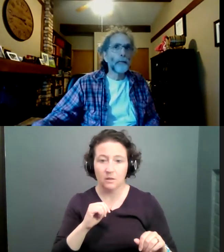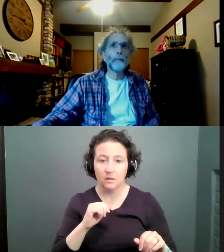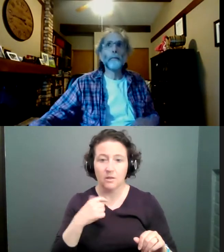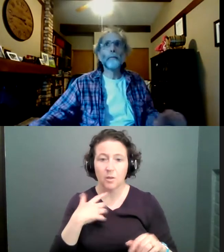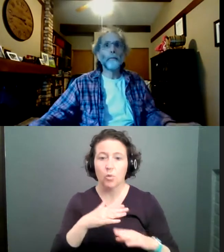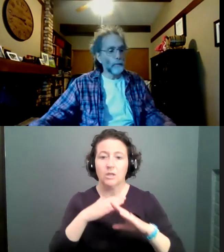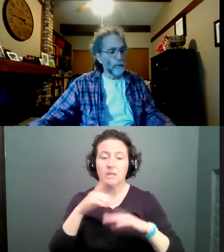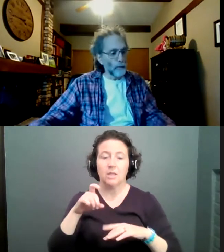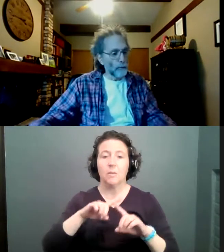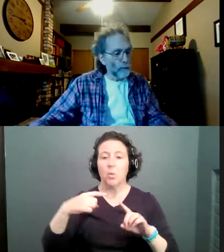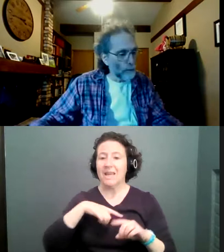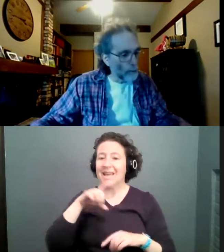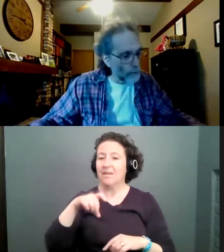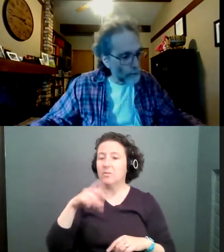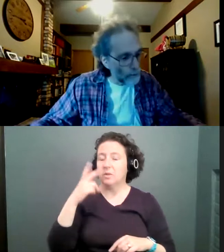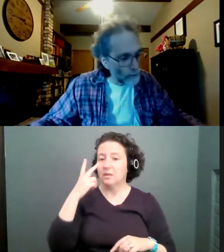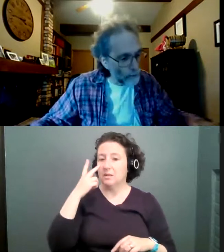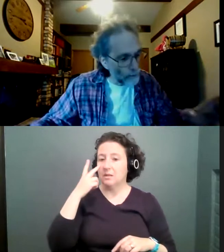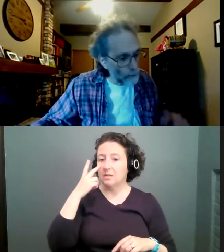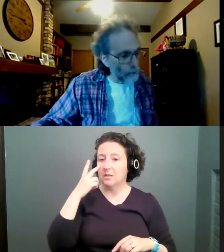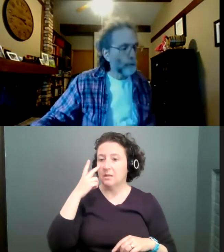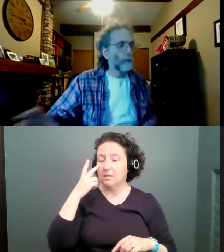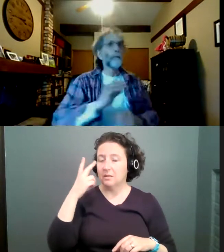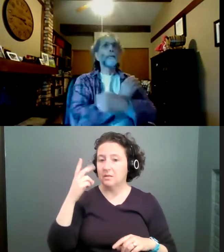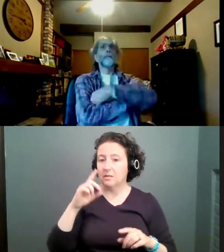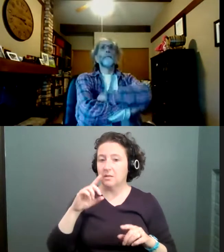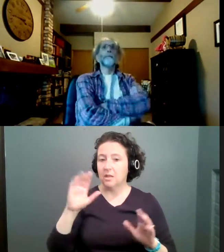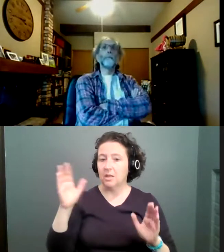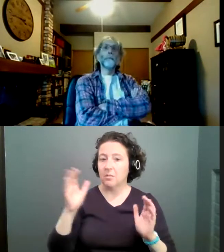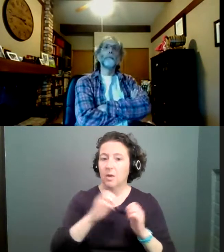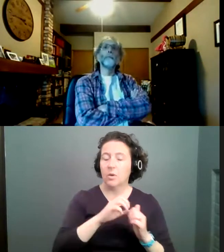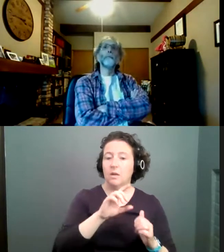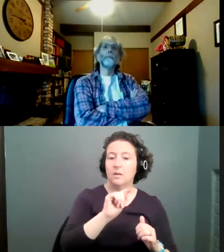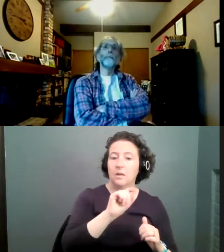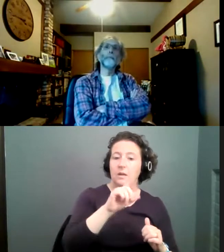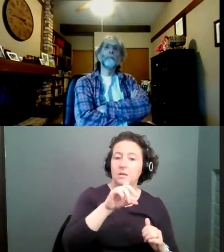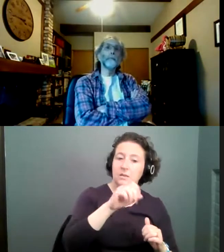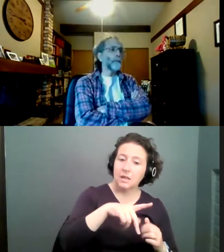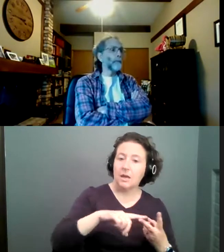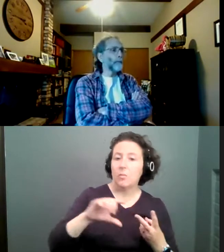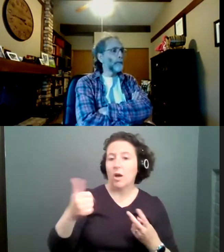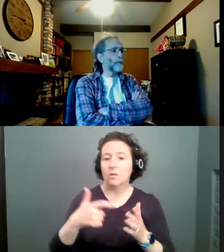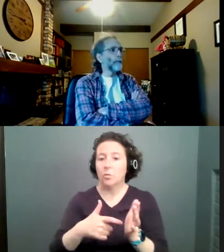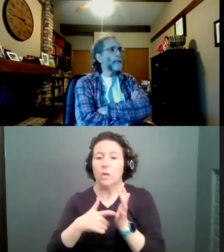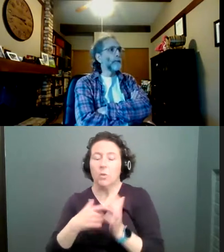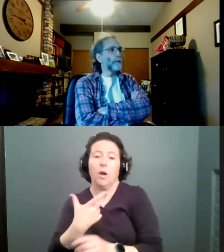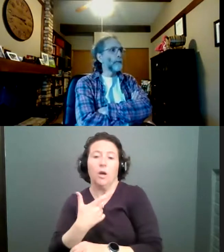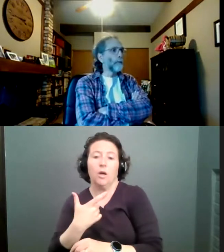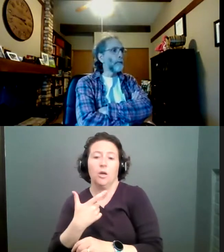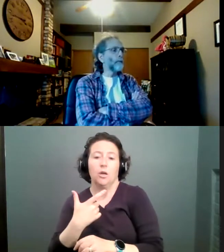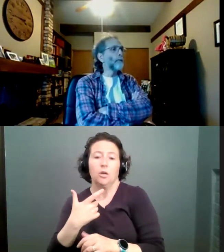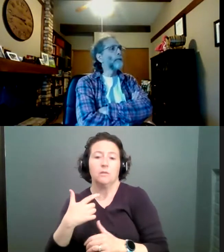but we have to see different in comparison to the Tdap or the other necessary adolescent